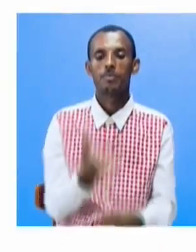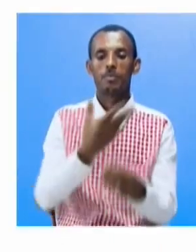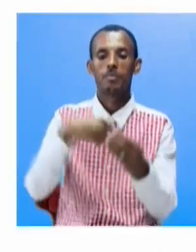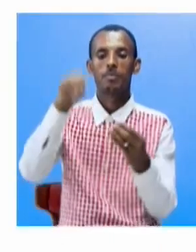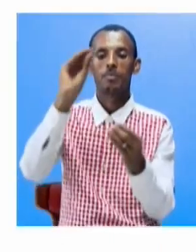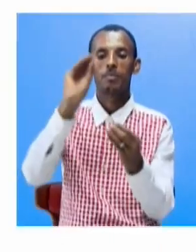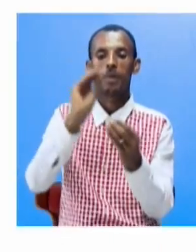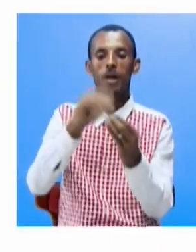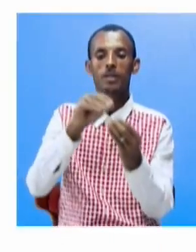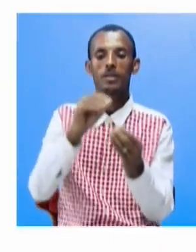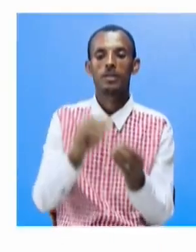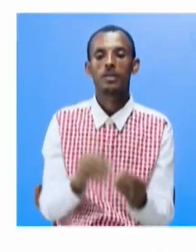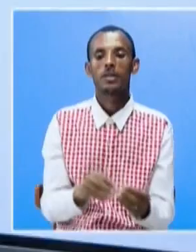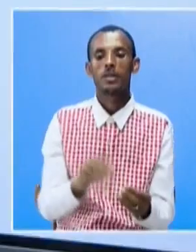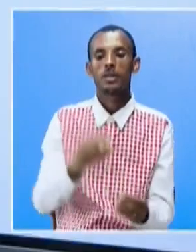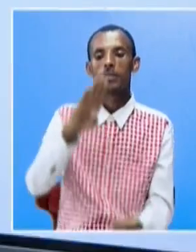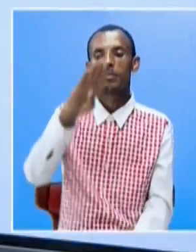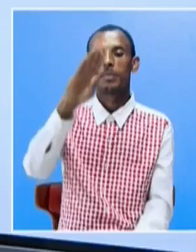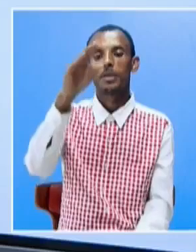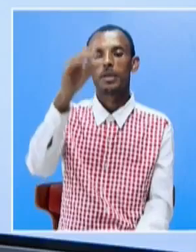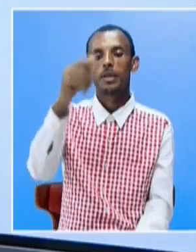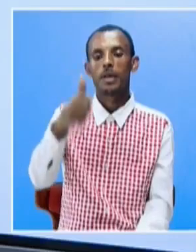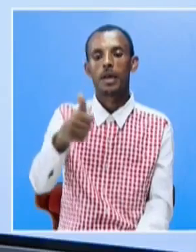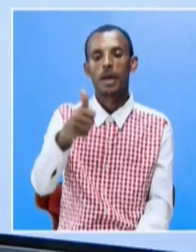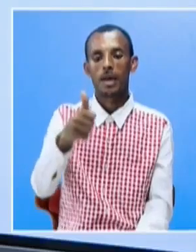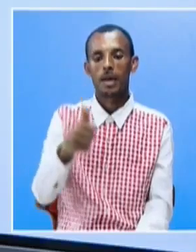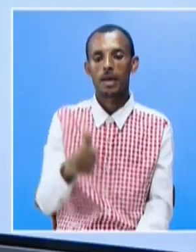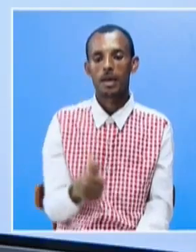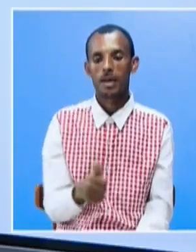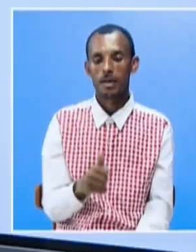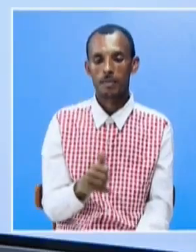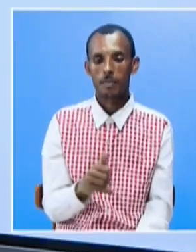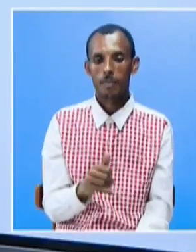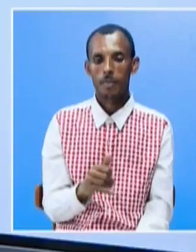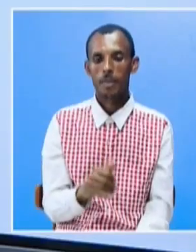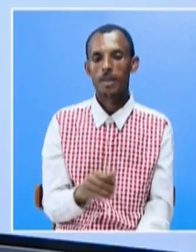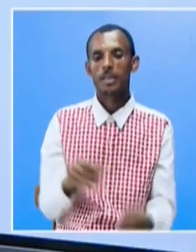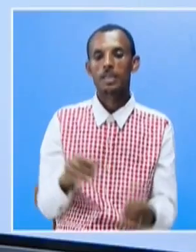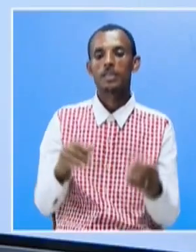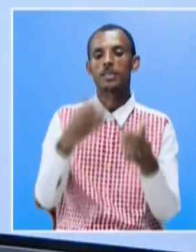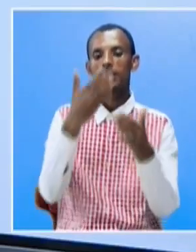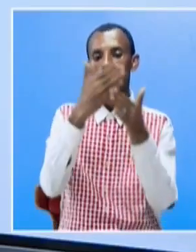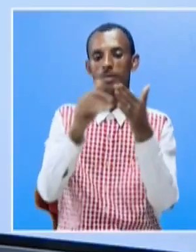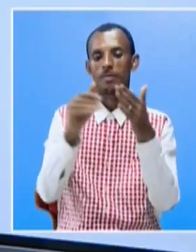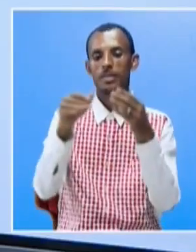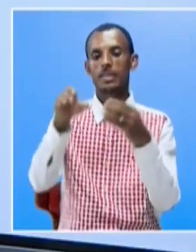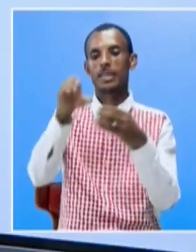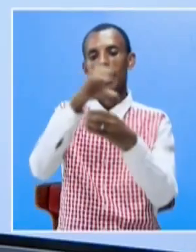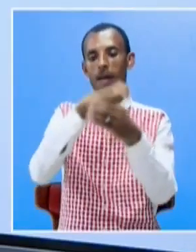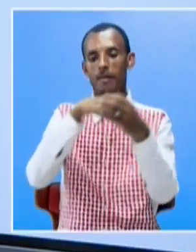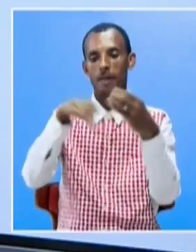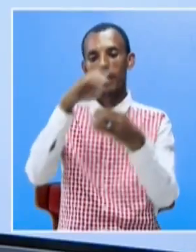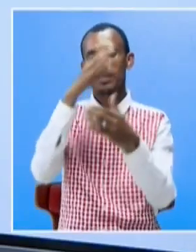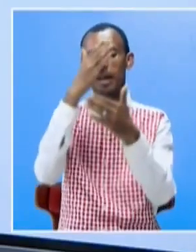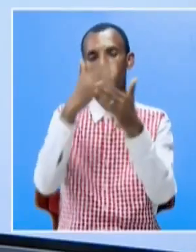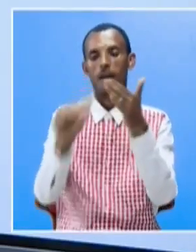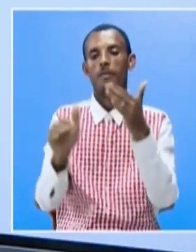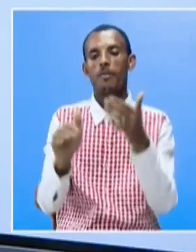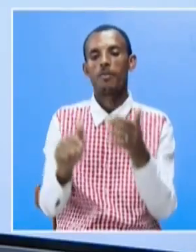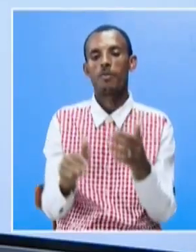plus BA, this BA is, it is a circumference which is half of